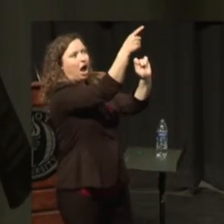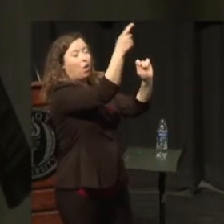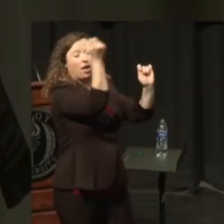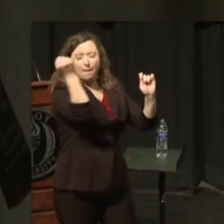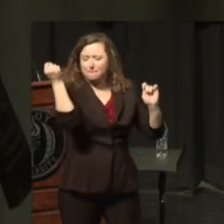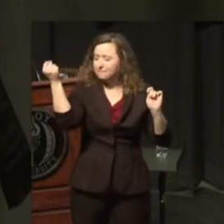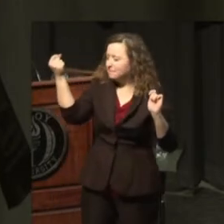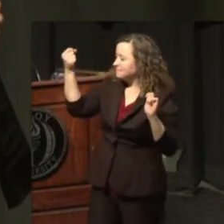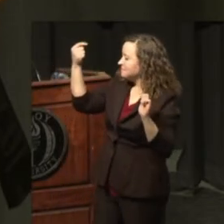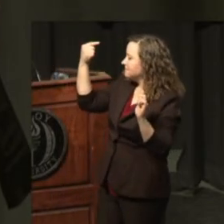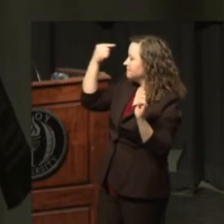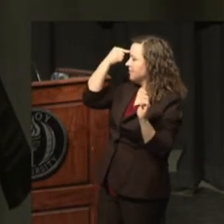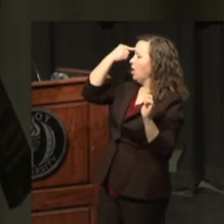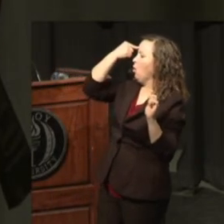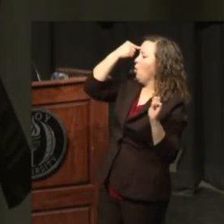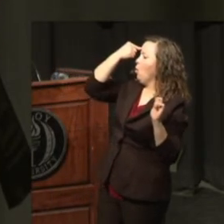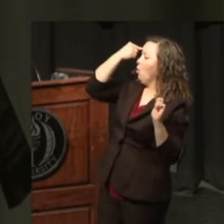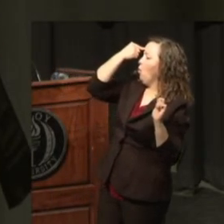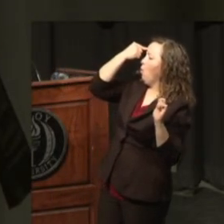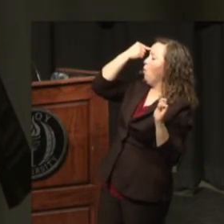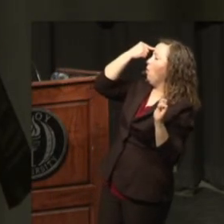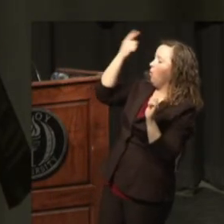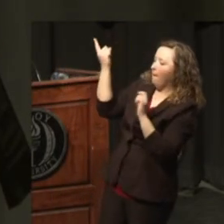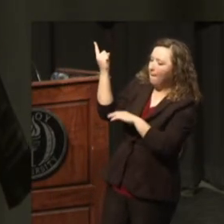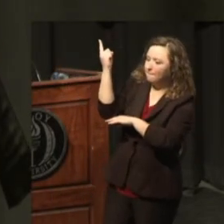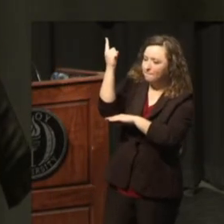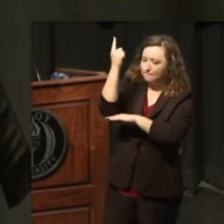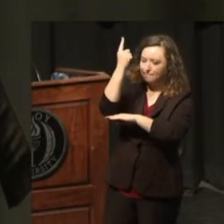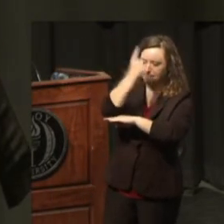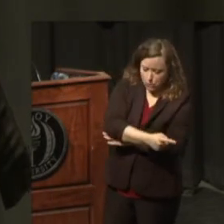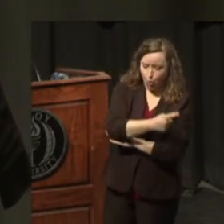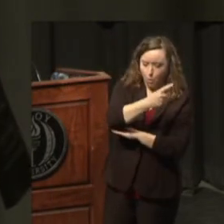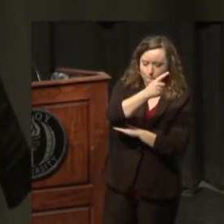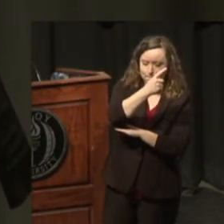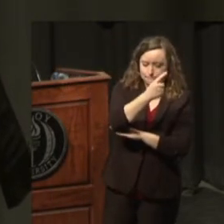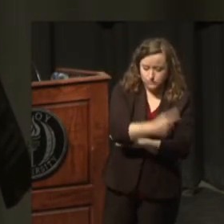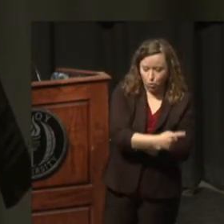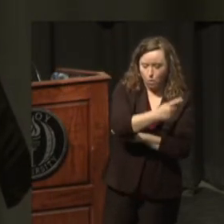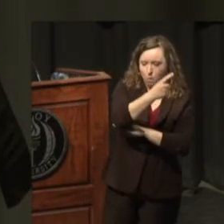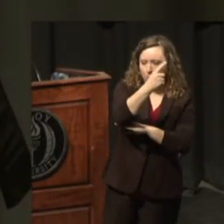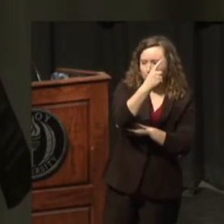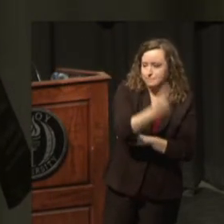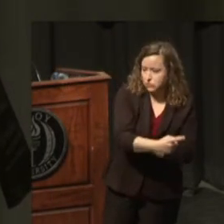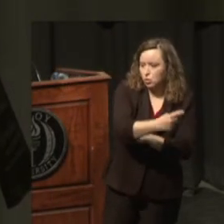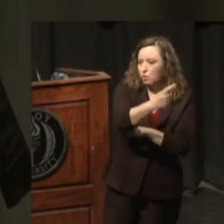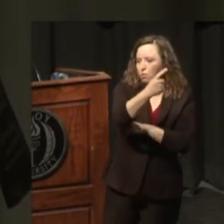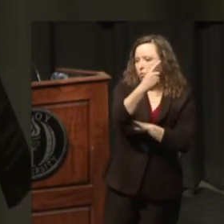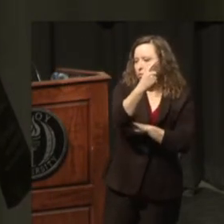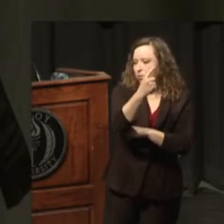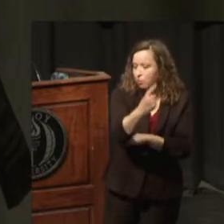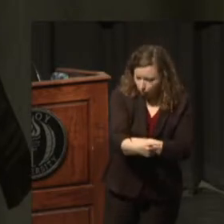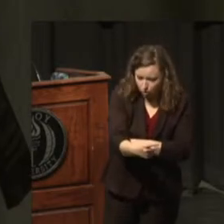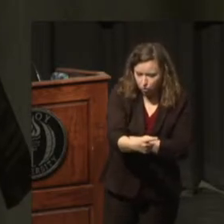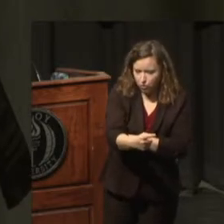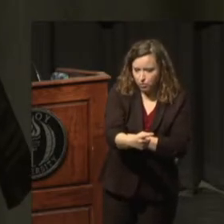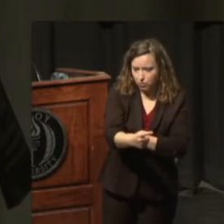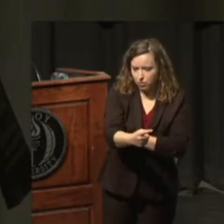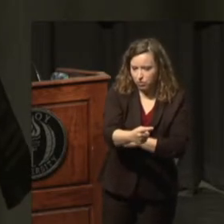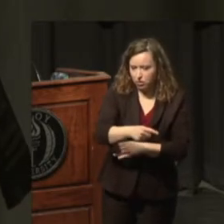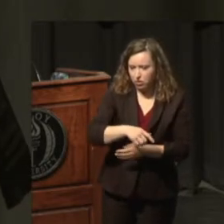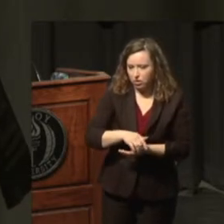whap. And Goliath goes, boom, boom, boom.